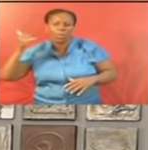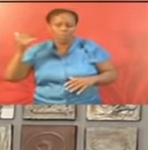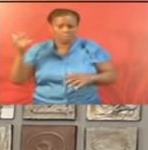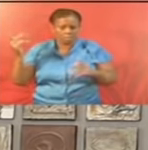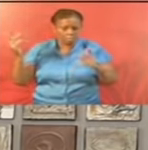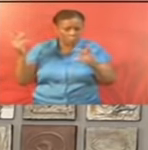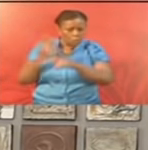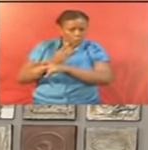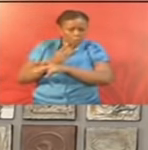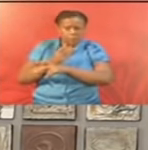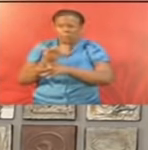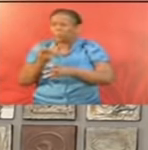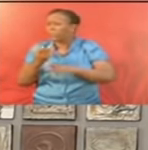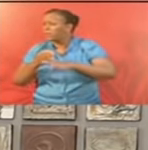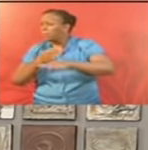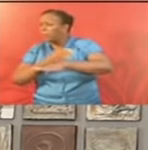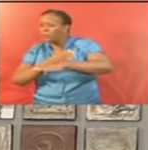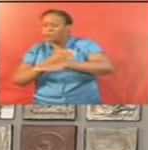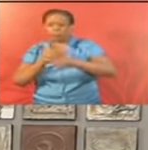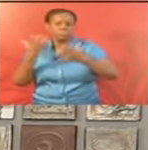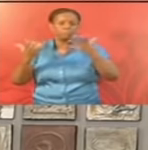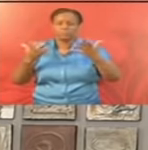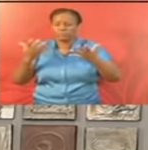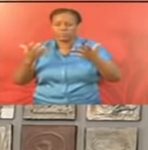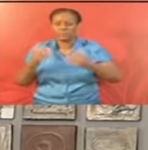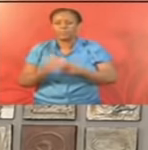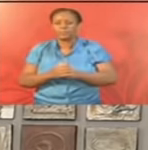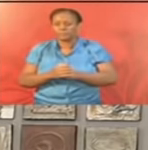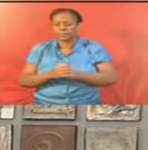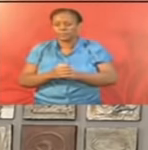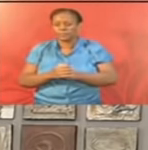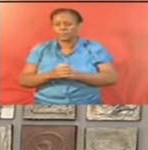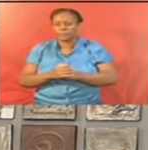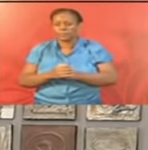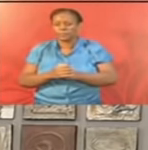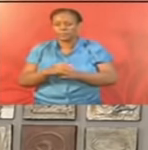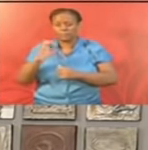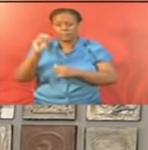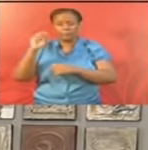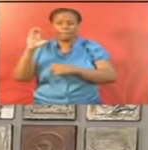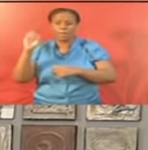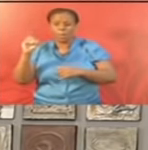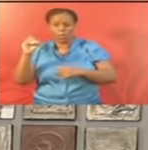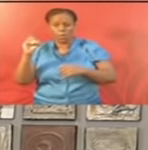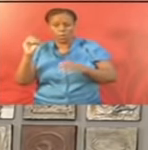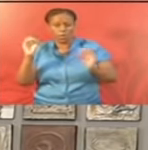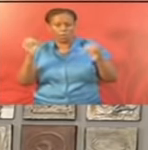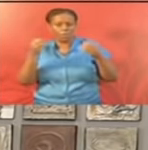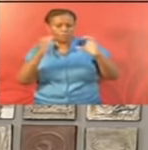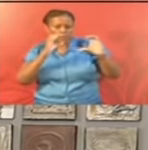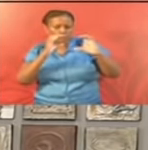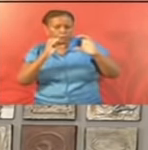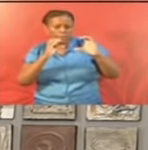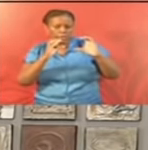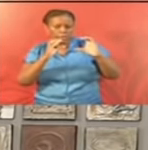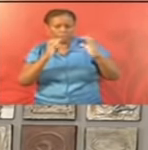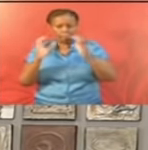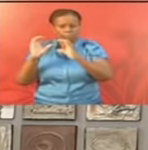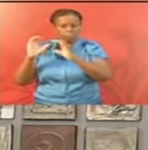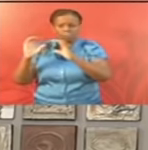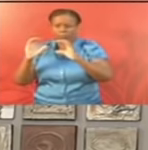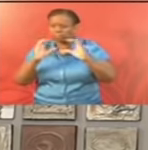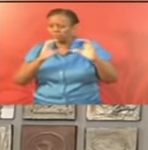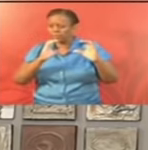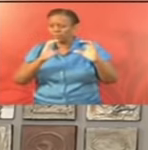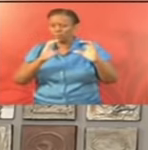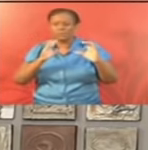we interact via the offices of the CMOH with the individuals in quarantine, we do also ask them